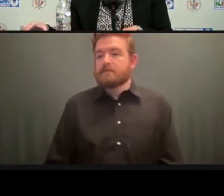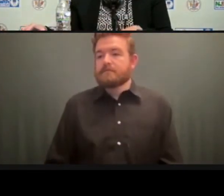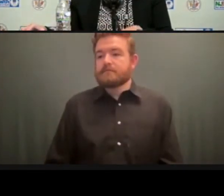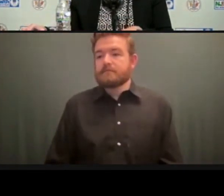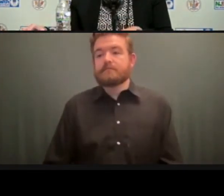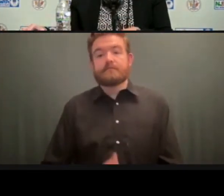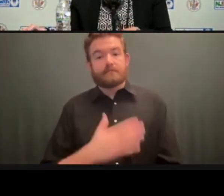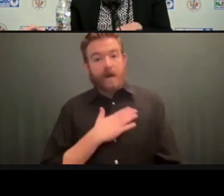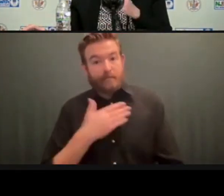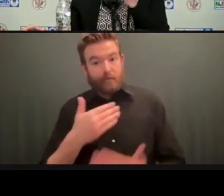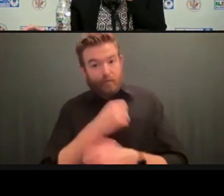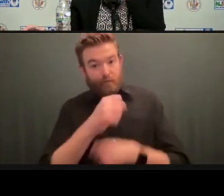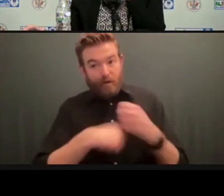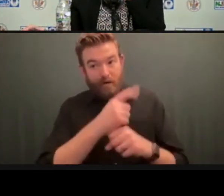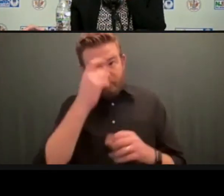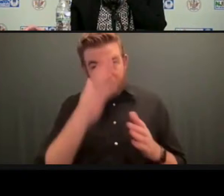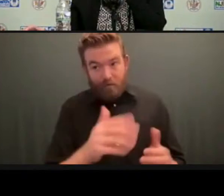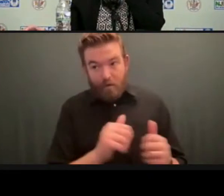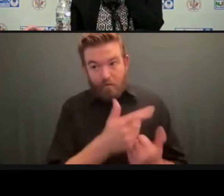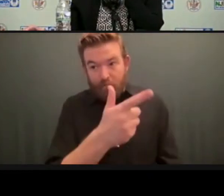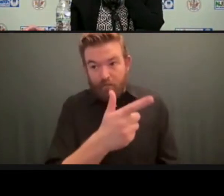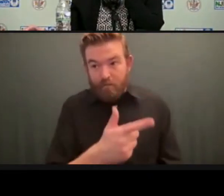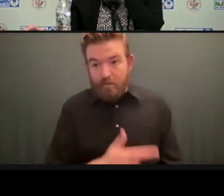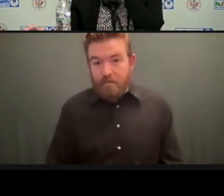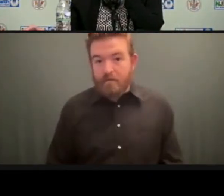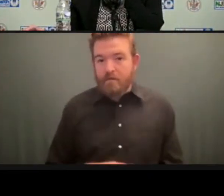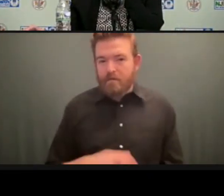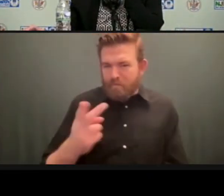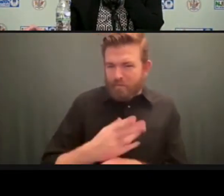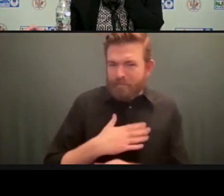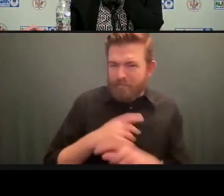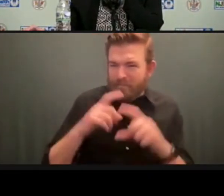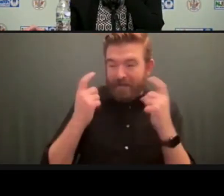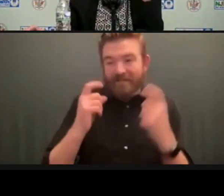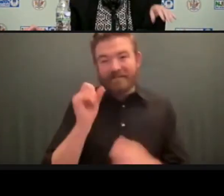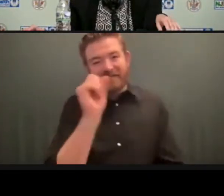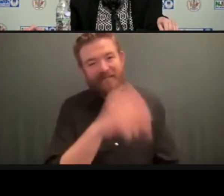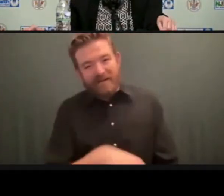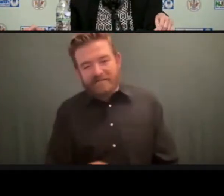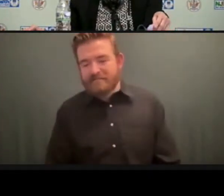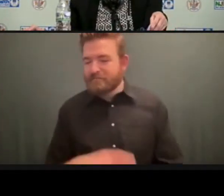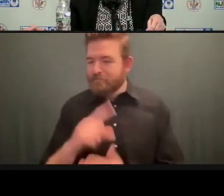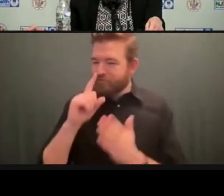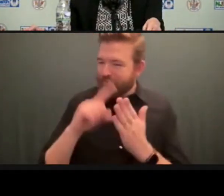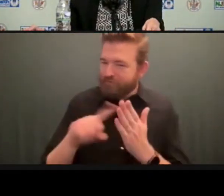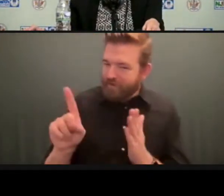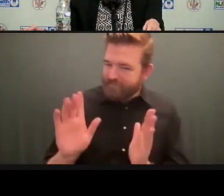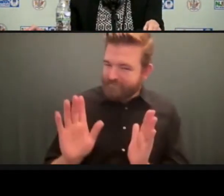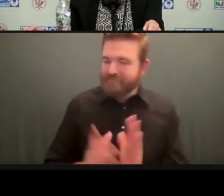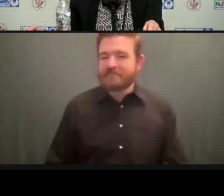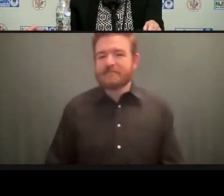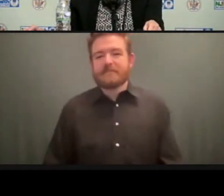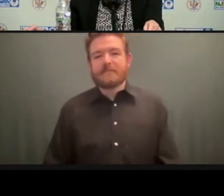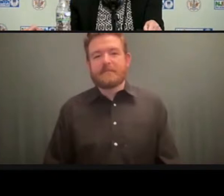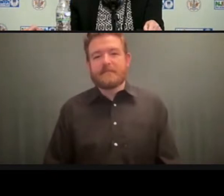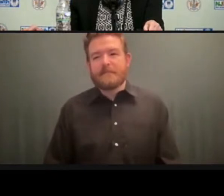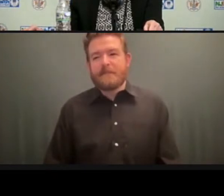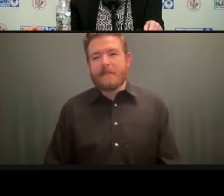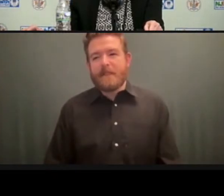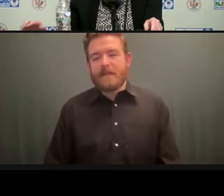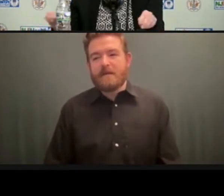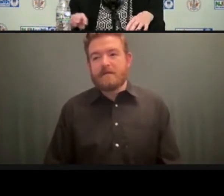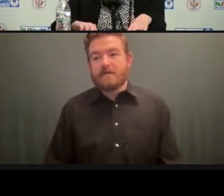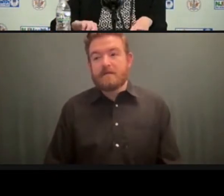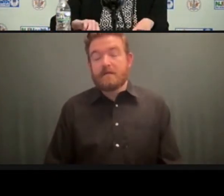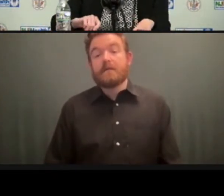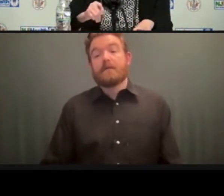mask? Yes, I am. Just checking. Thank you. One for you and one for the commissioner. Starting